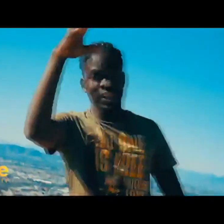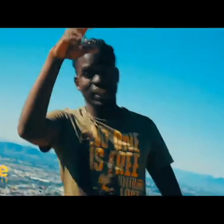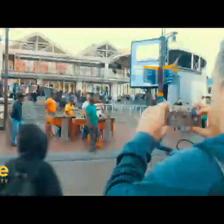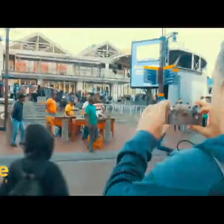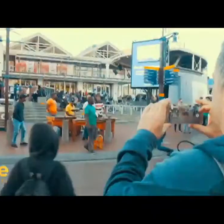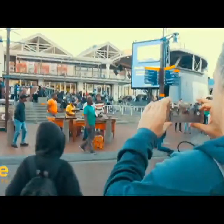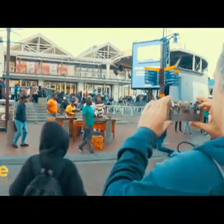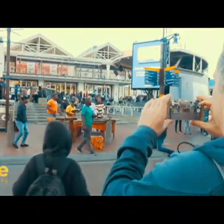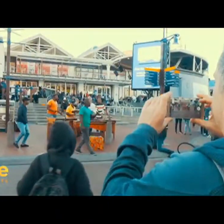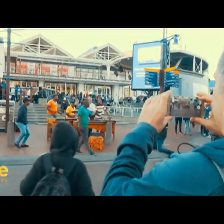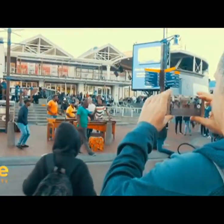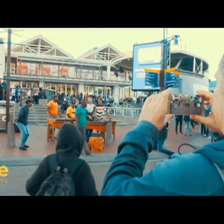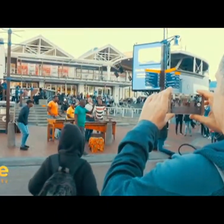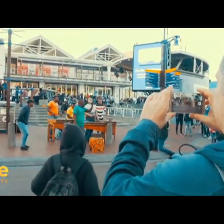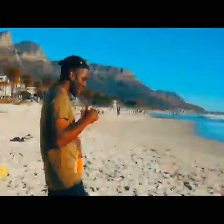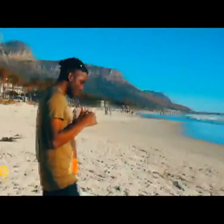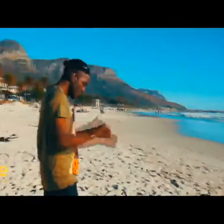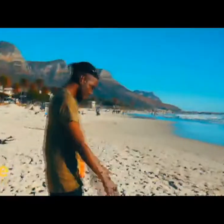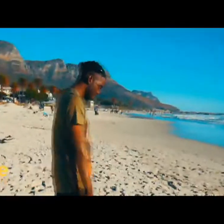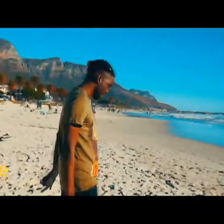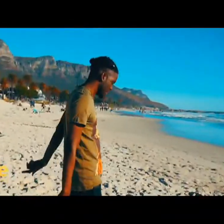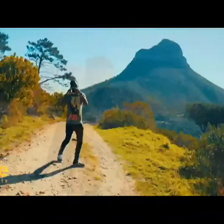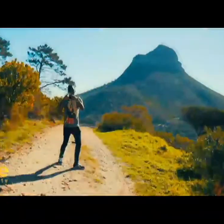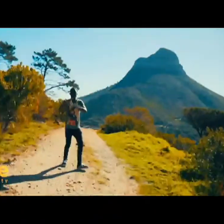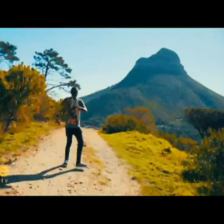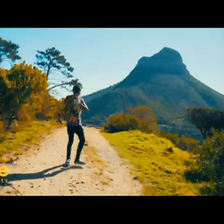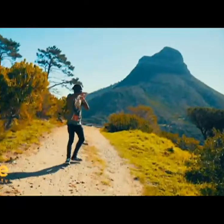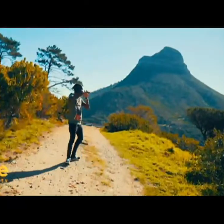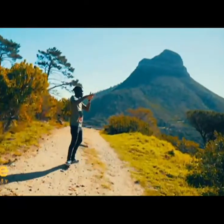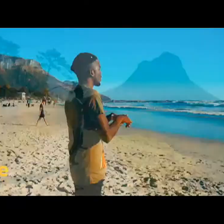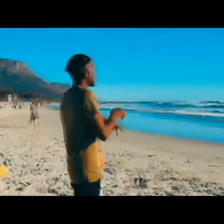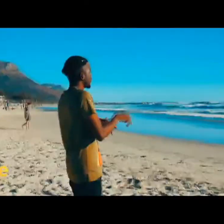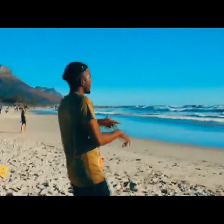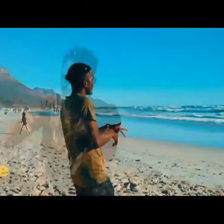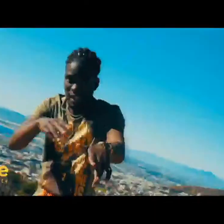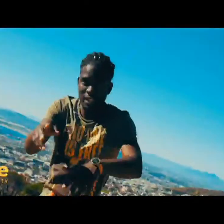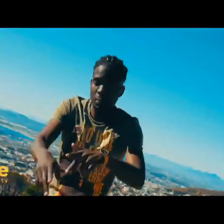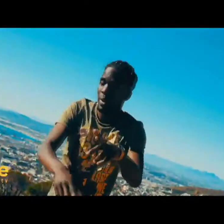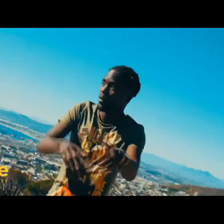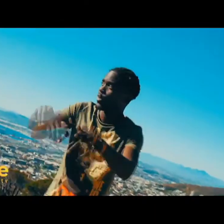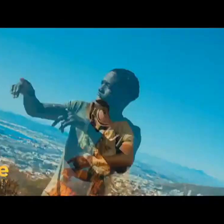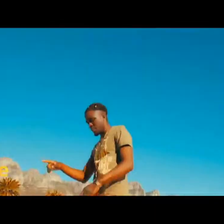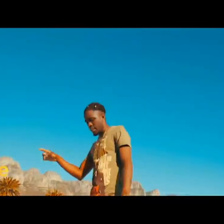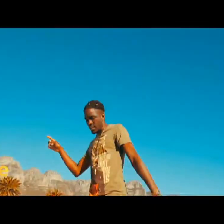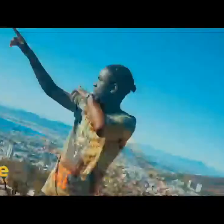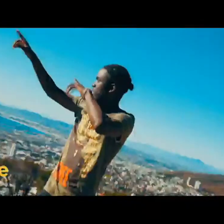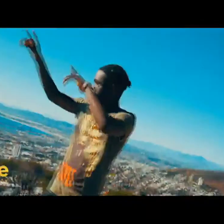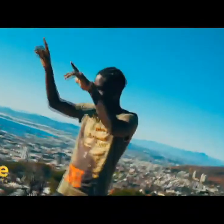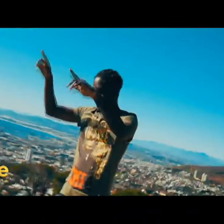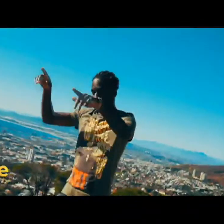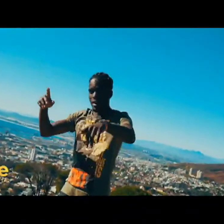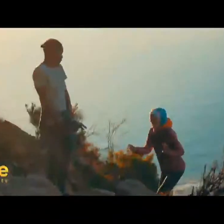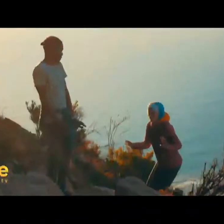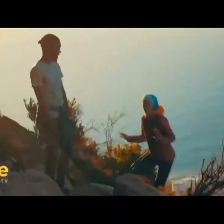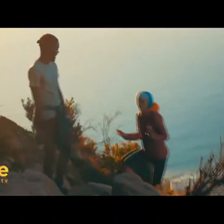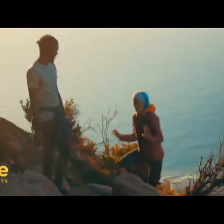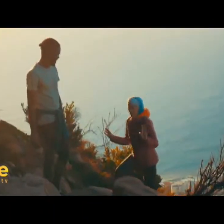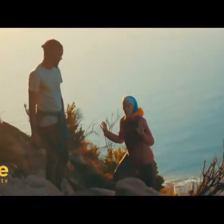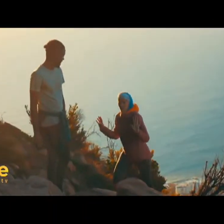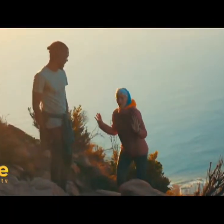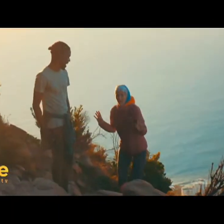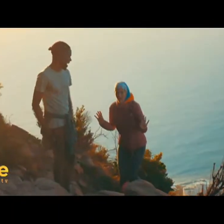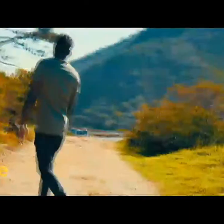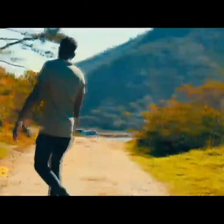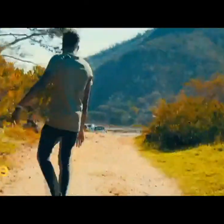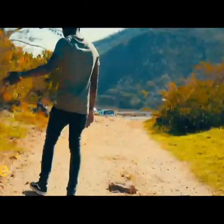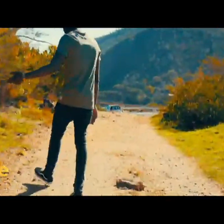be. Look at it, the world is an oyster, so I'm not limiting me. And my demeanor so different, but got the power of thee. You know I ain't been about